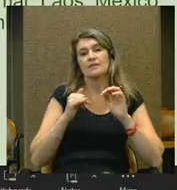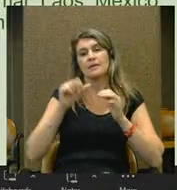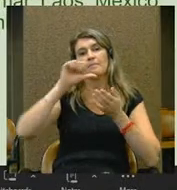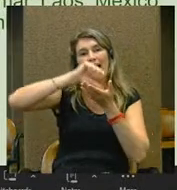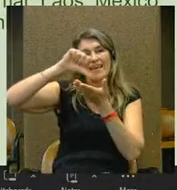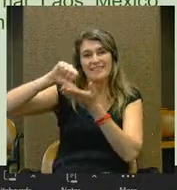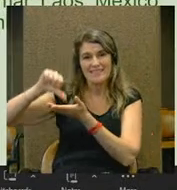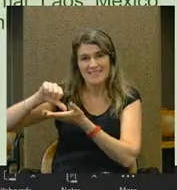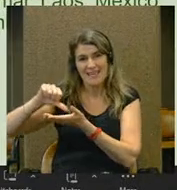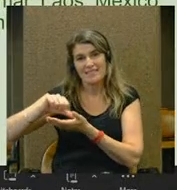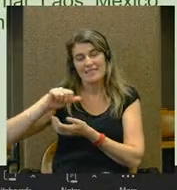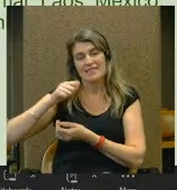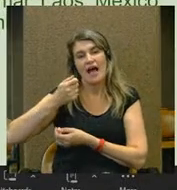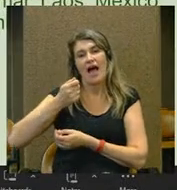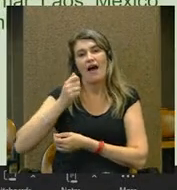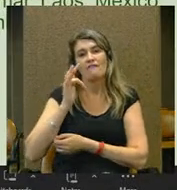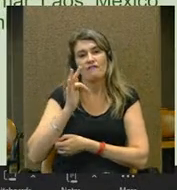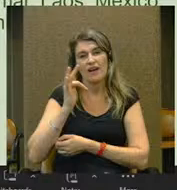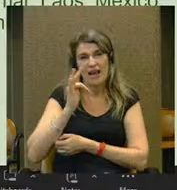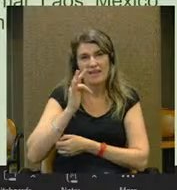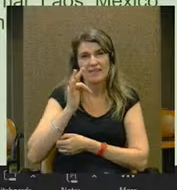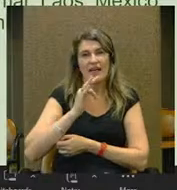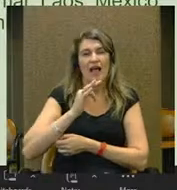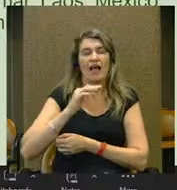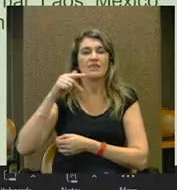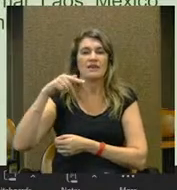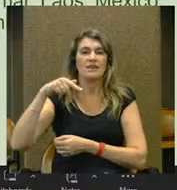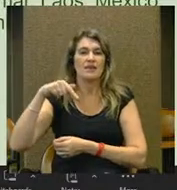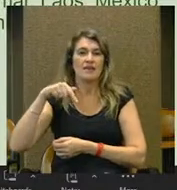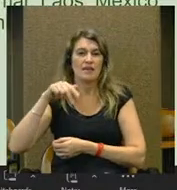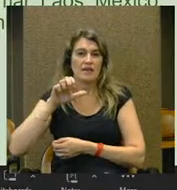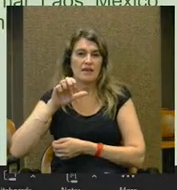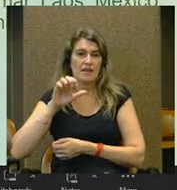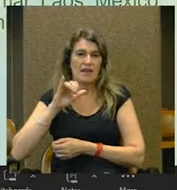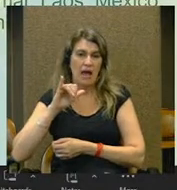Myanmar, Laos, Mexico. Next slide, please.